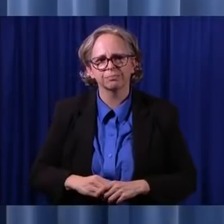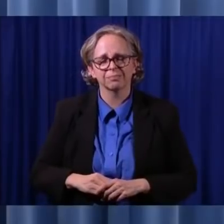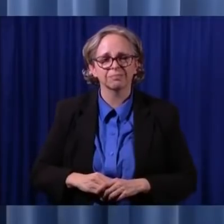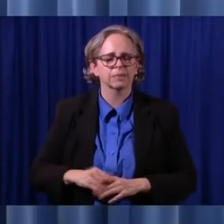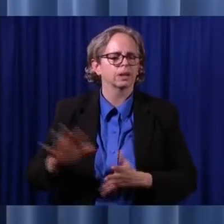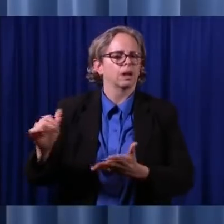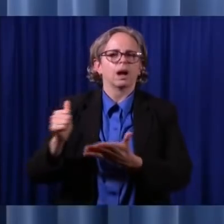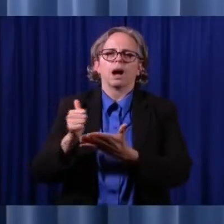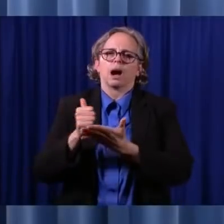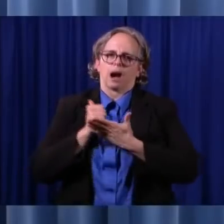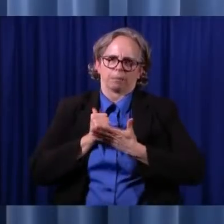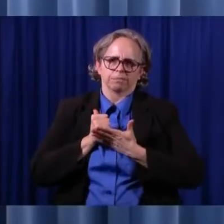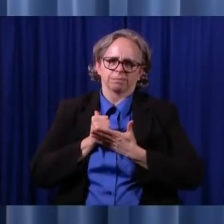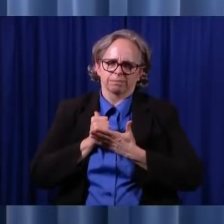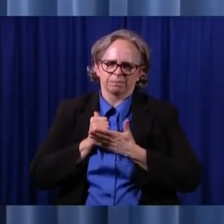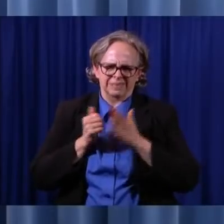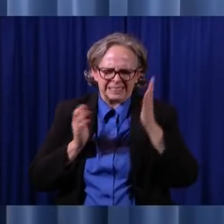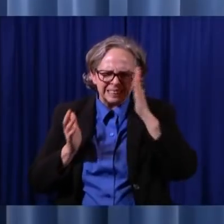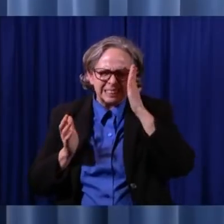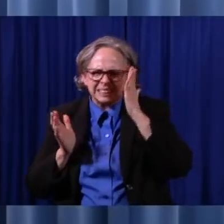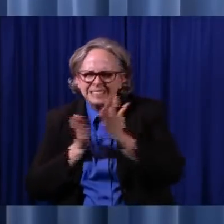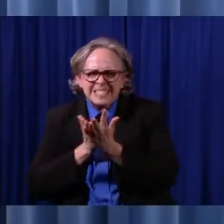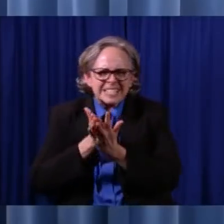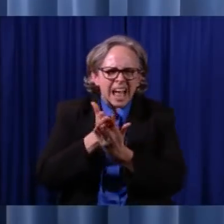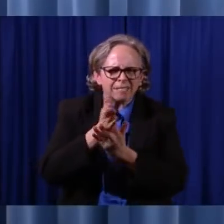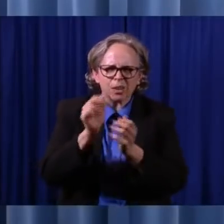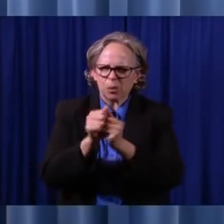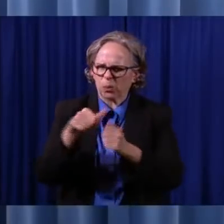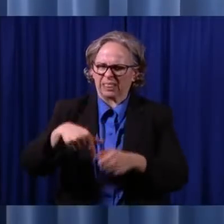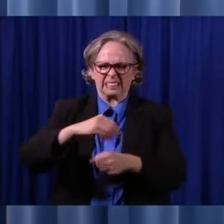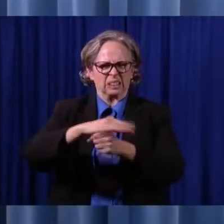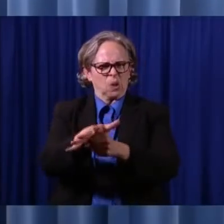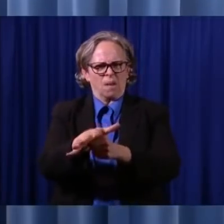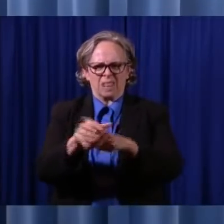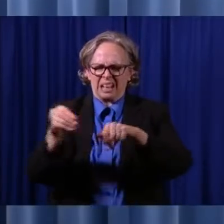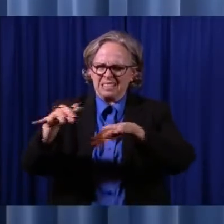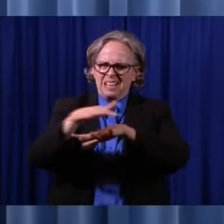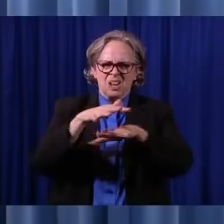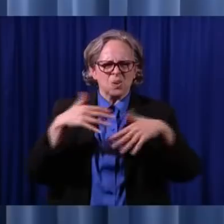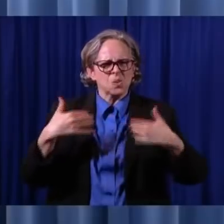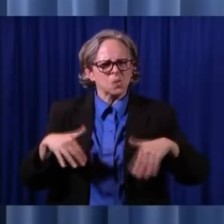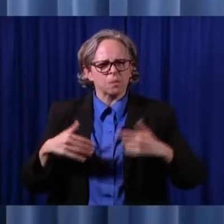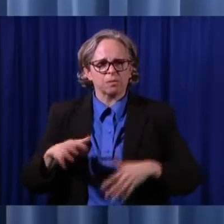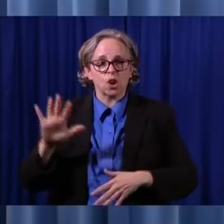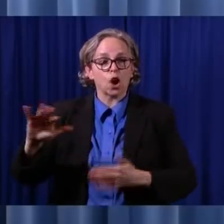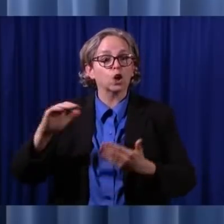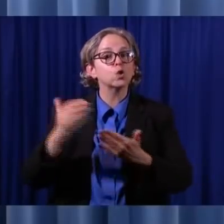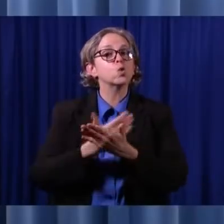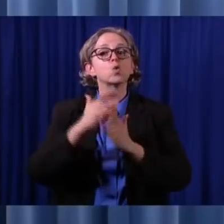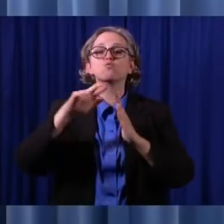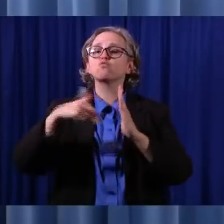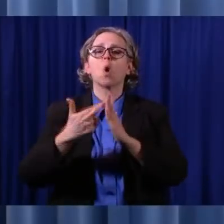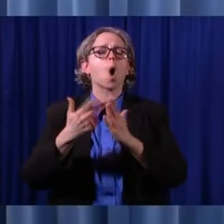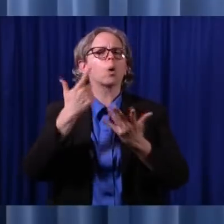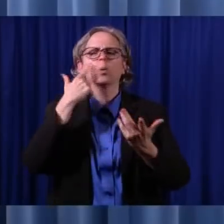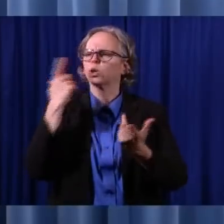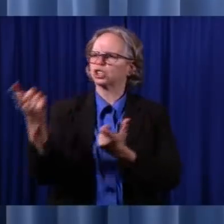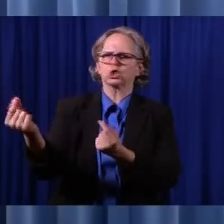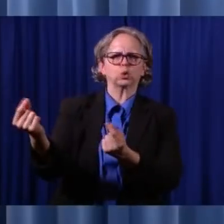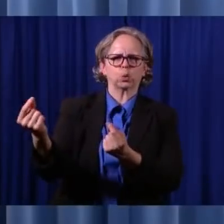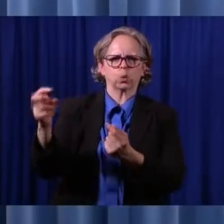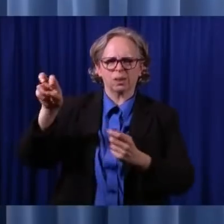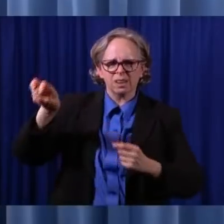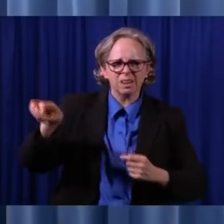this pandemic. In her new role, she will take a comprehensive and holistic approach to addressing health